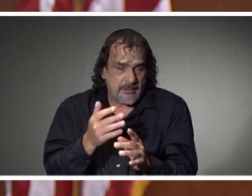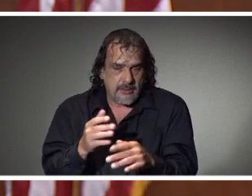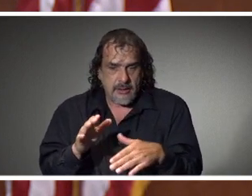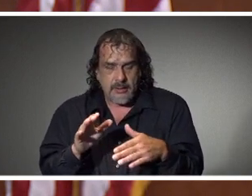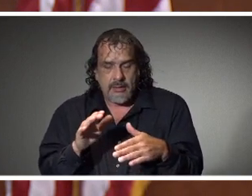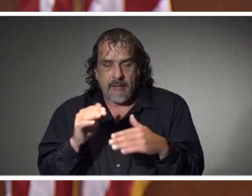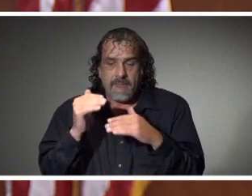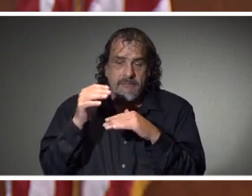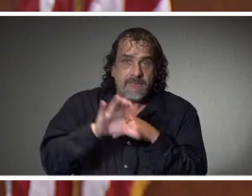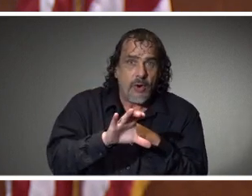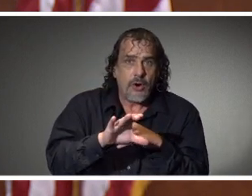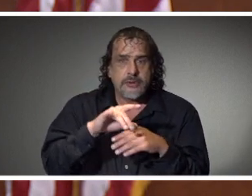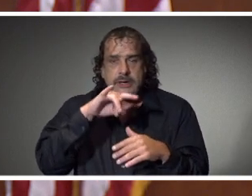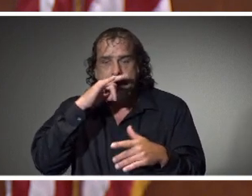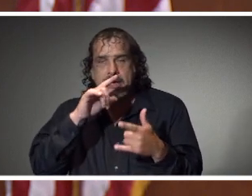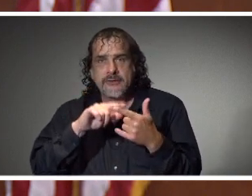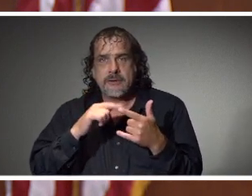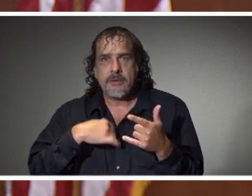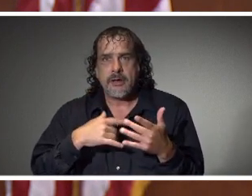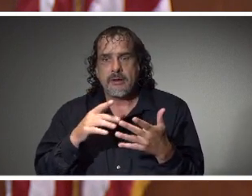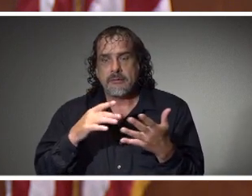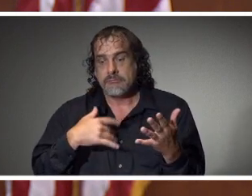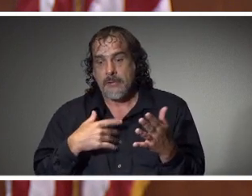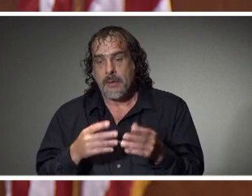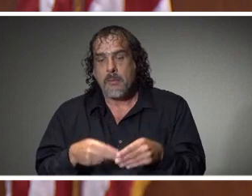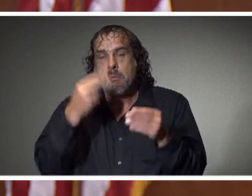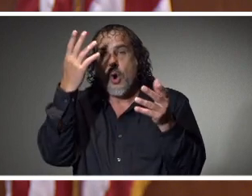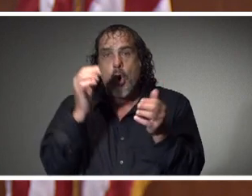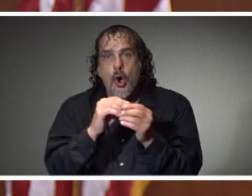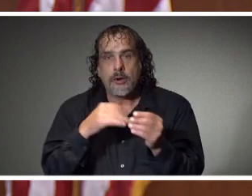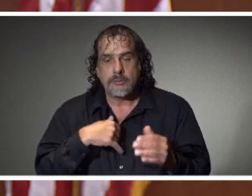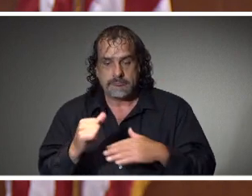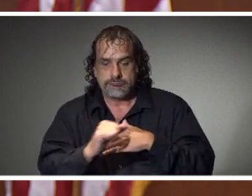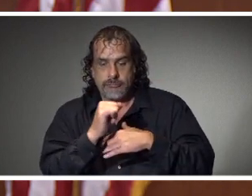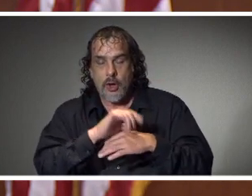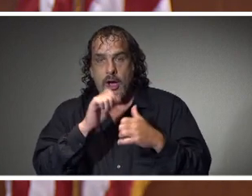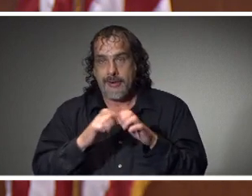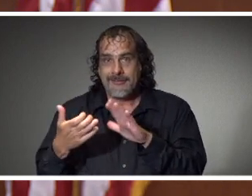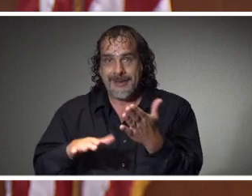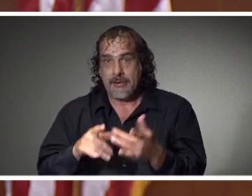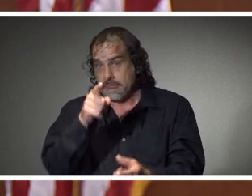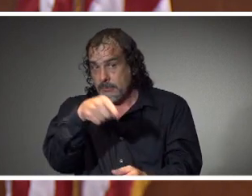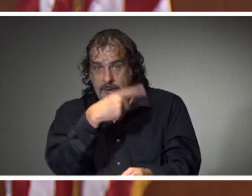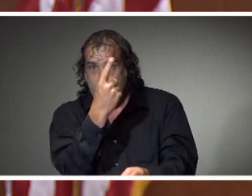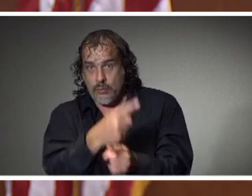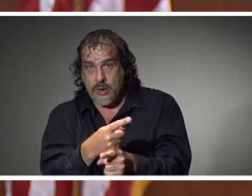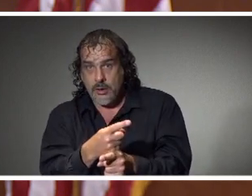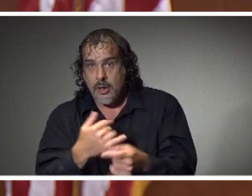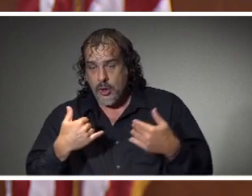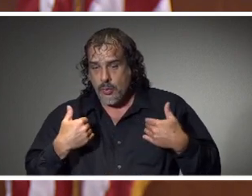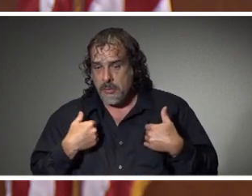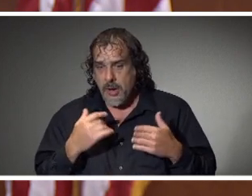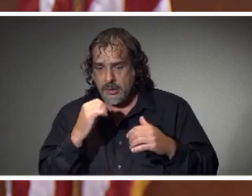children to a higher risk of death. They're right. We have to provide the structure